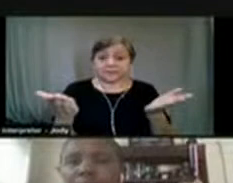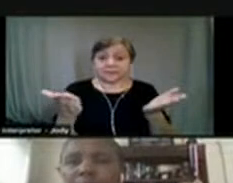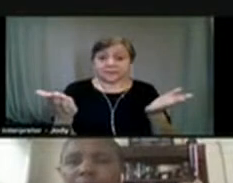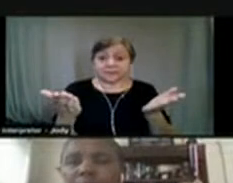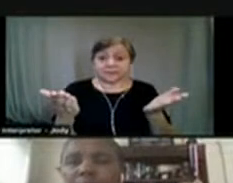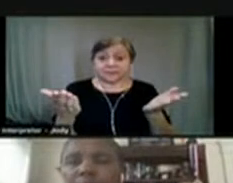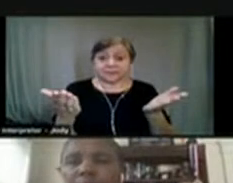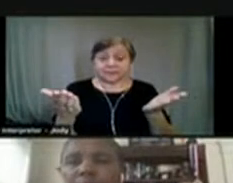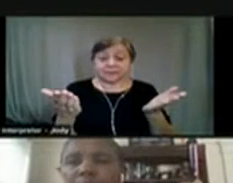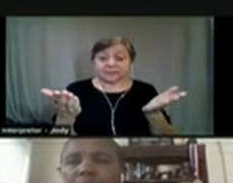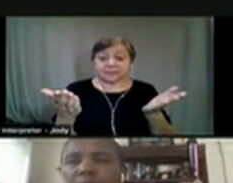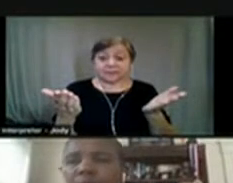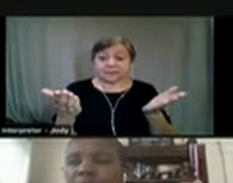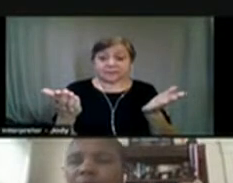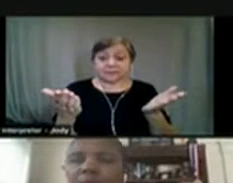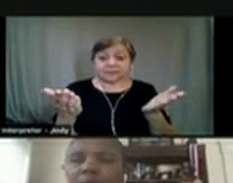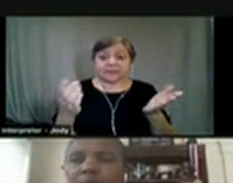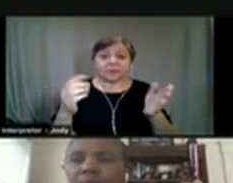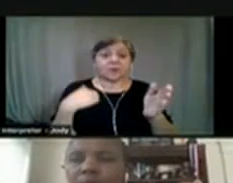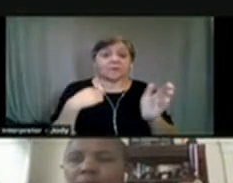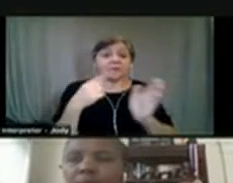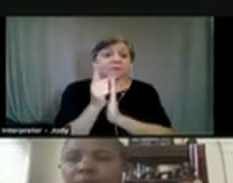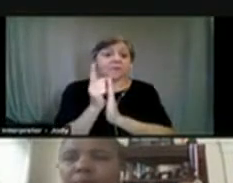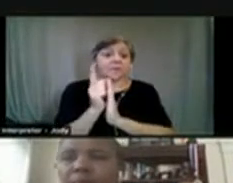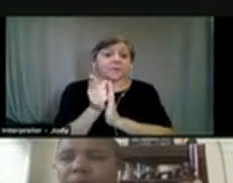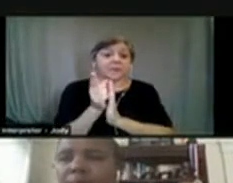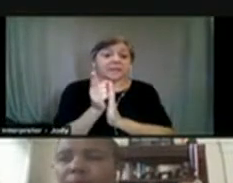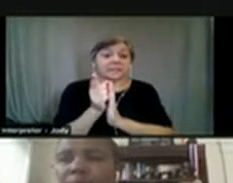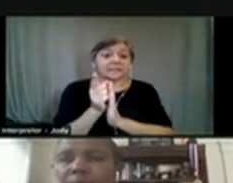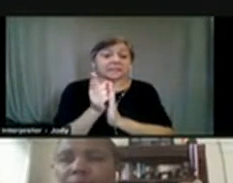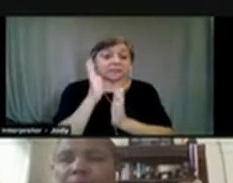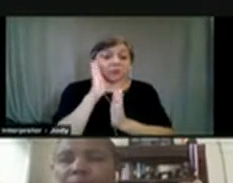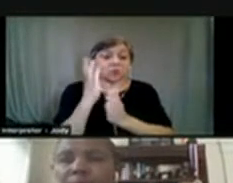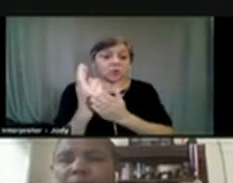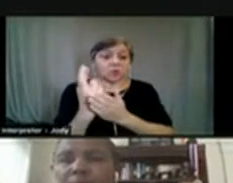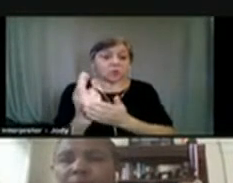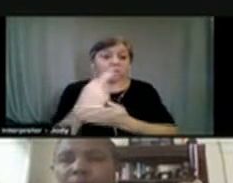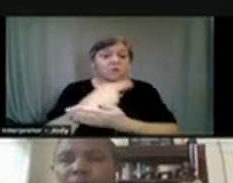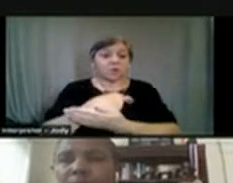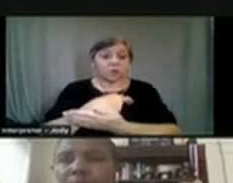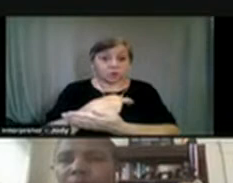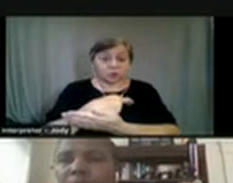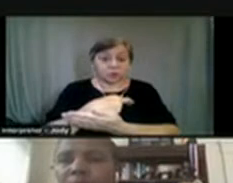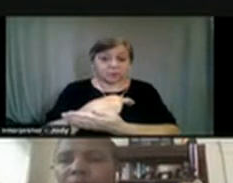review of minutes that have been previously adopted by the school committee.